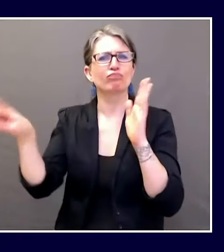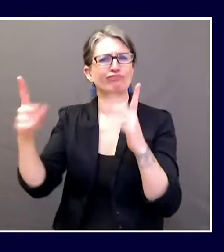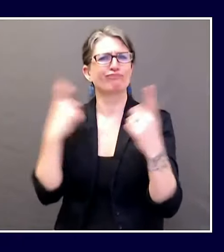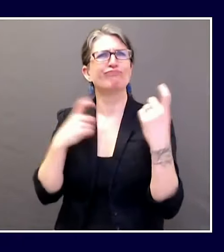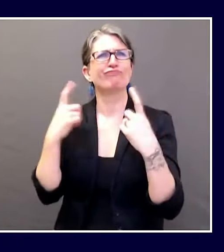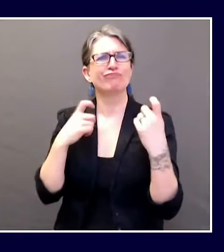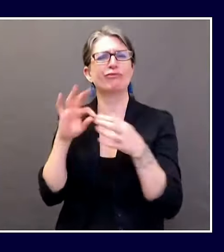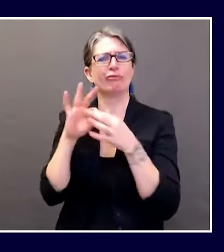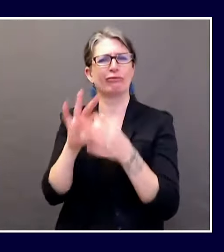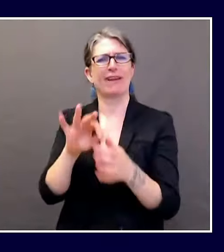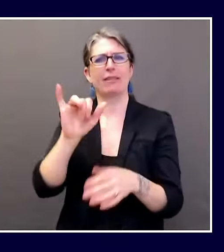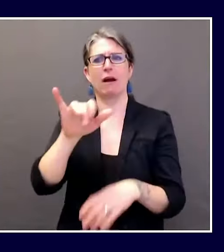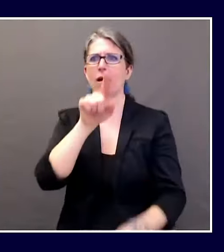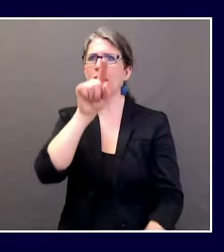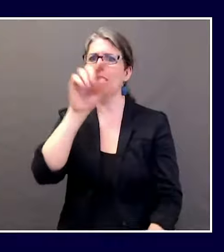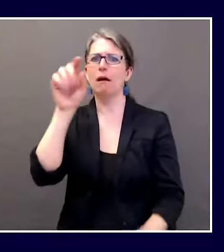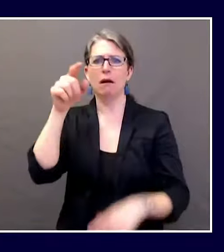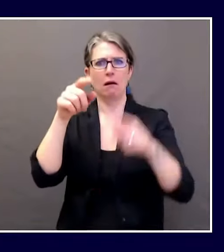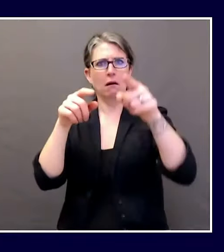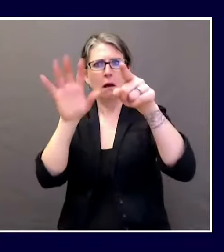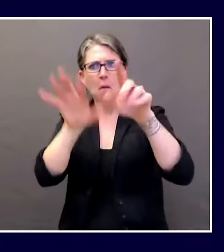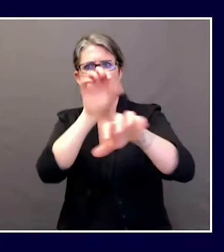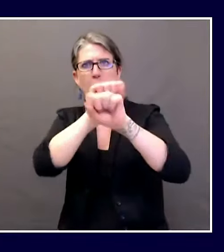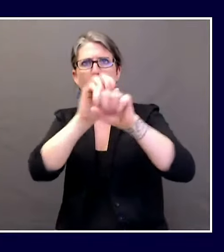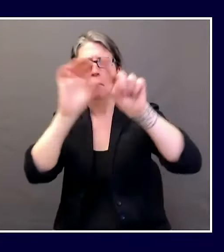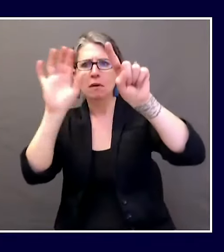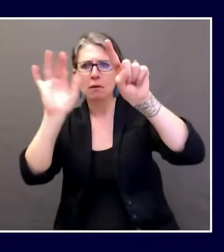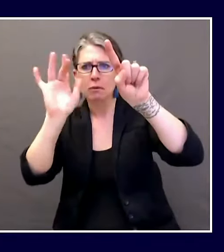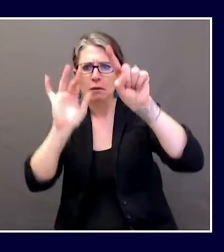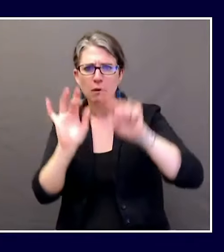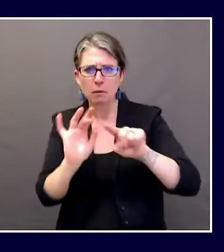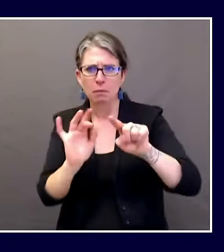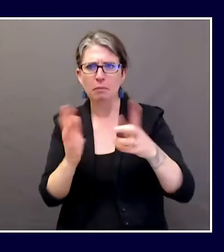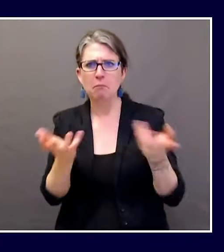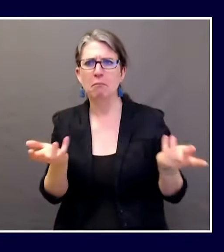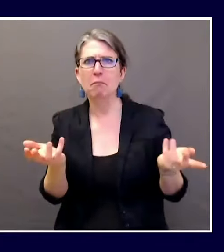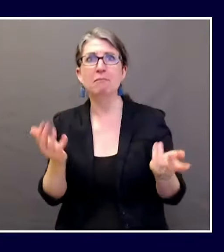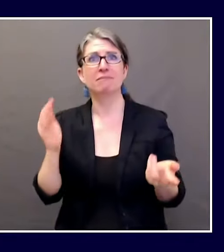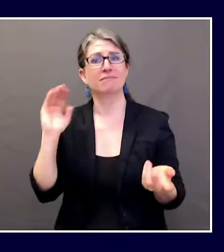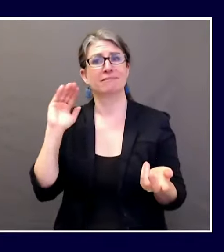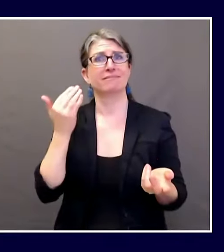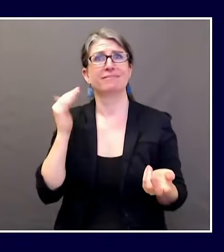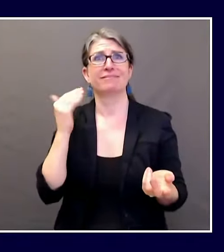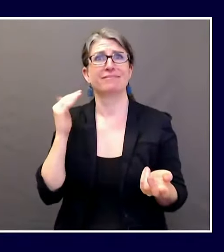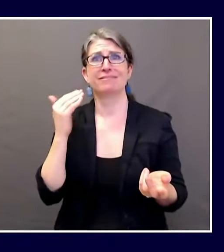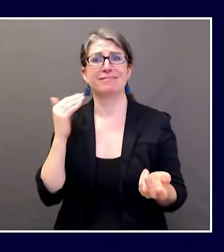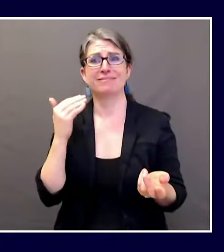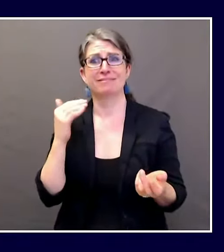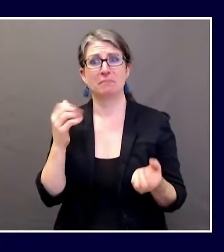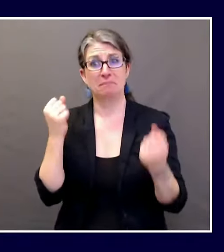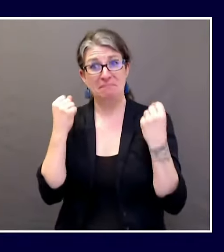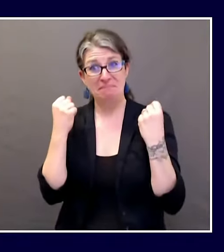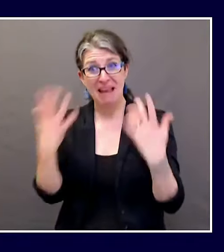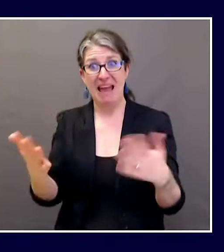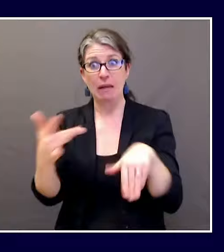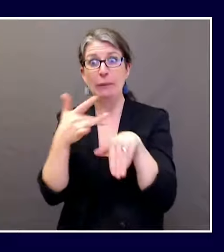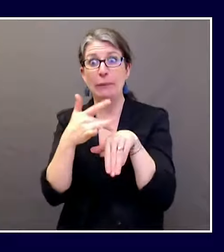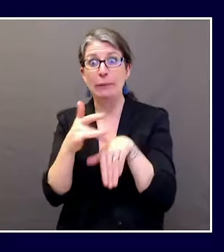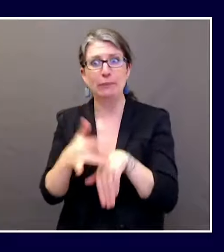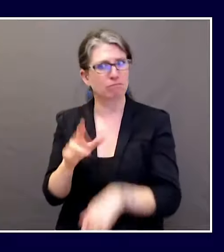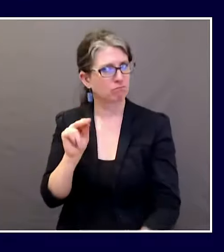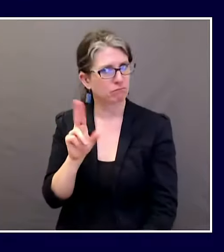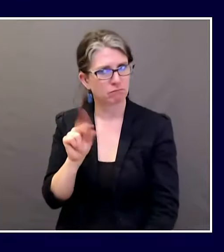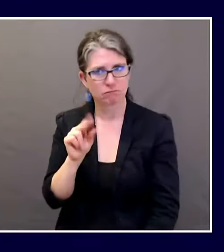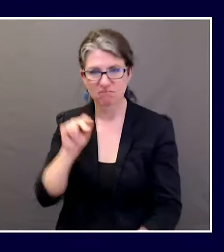with the individuals operating the Cross Insurance Center site to talk about allocation in general, and he indicated that they